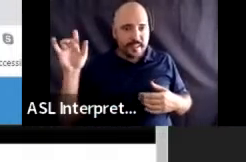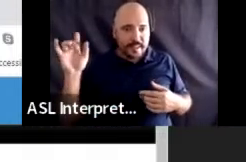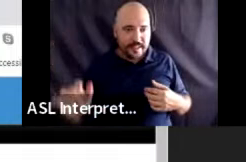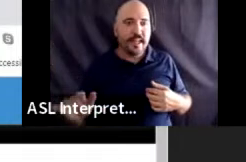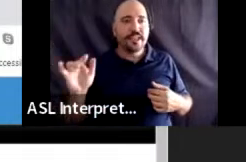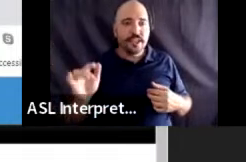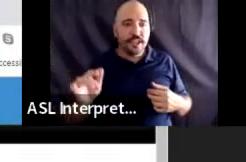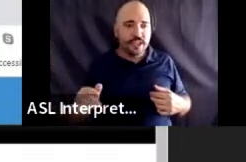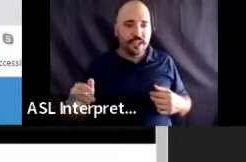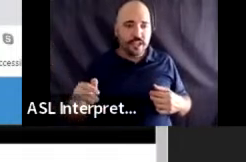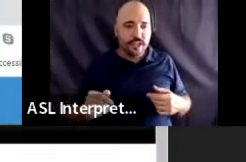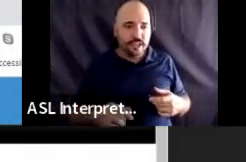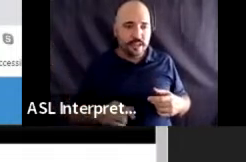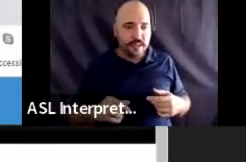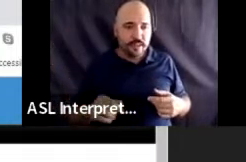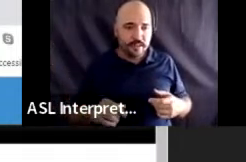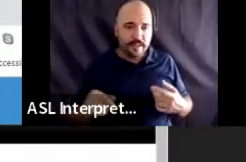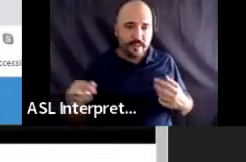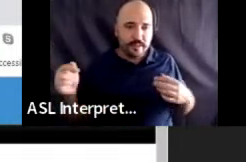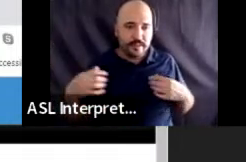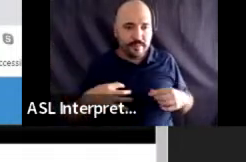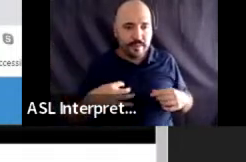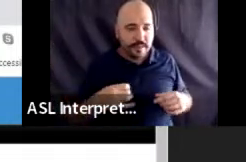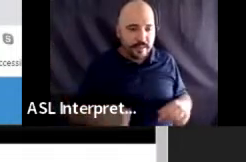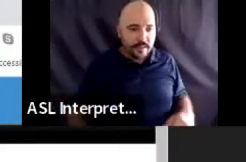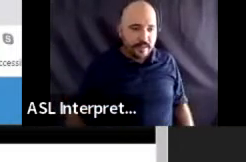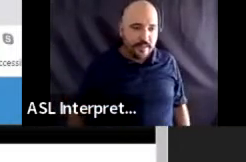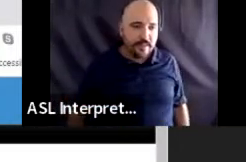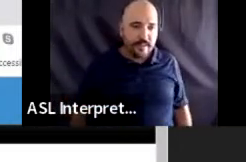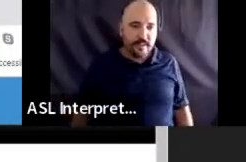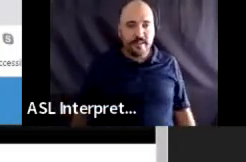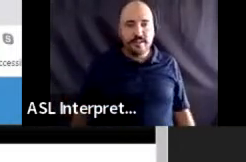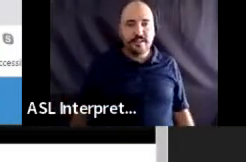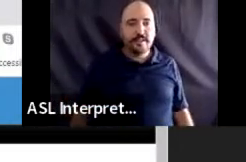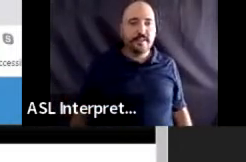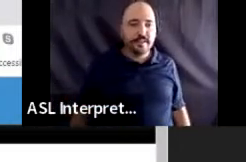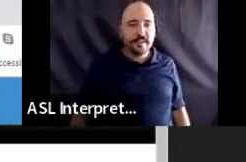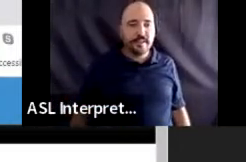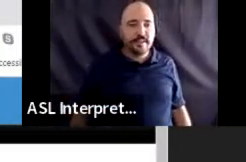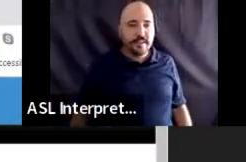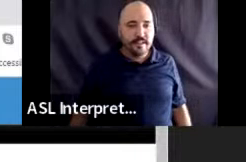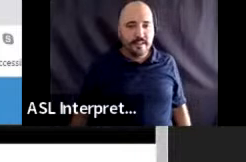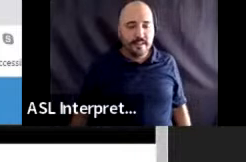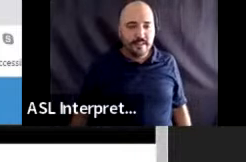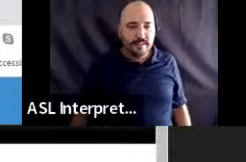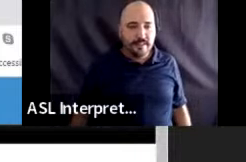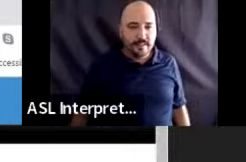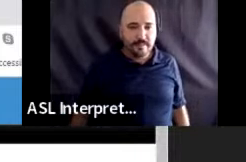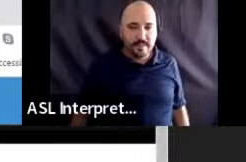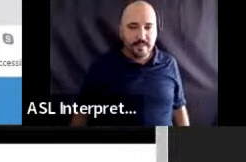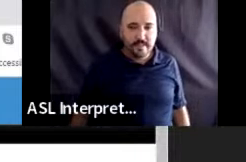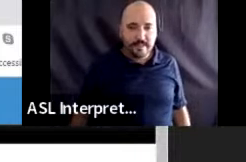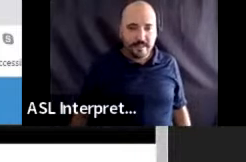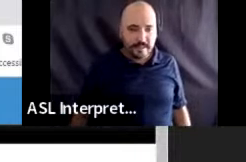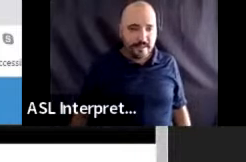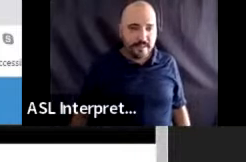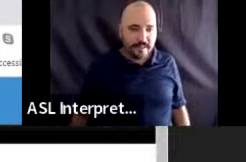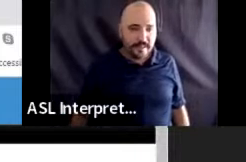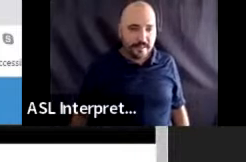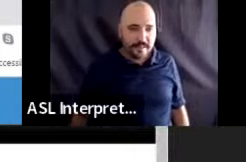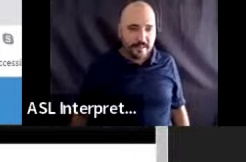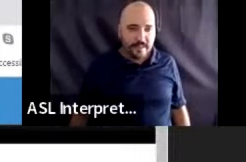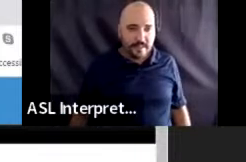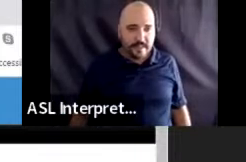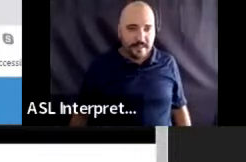enter. Showing 9 scheduled events for week of Sunday, December 5th, 2021 button collapsed to activate. Press enter.